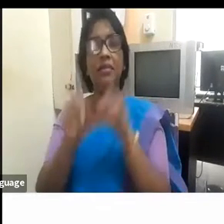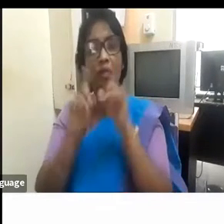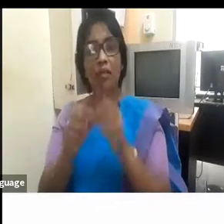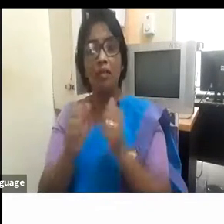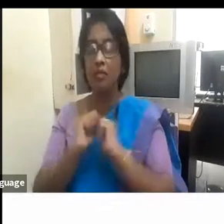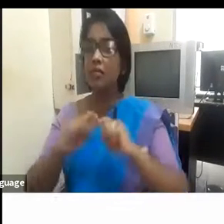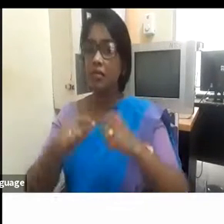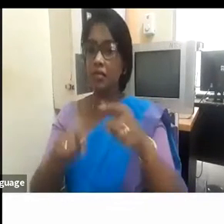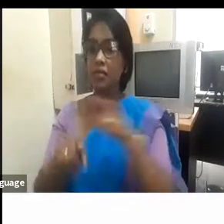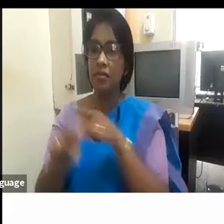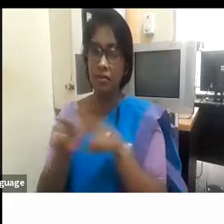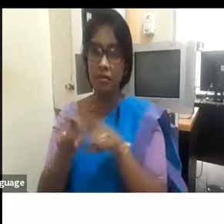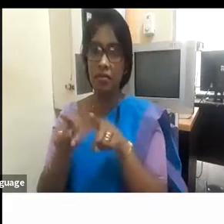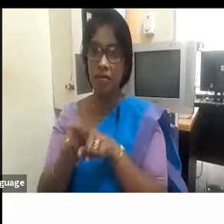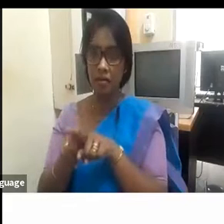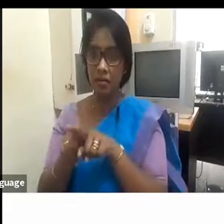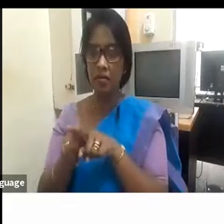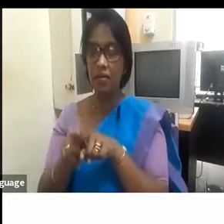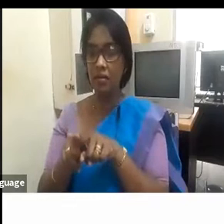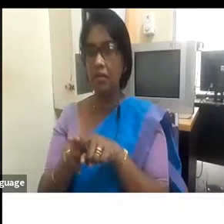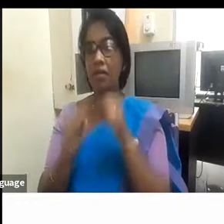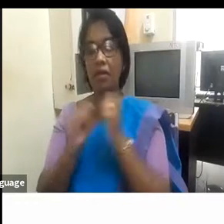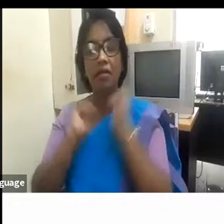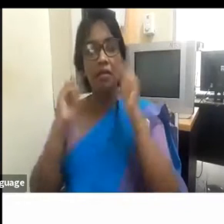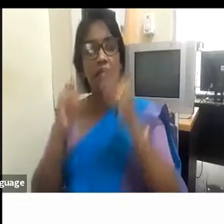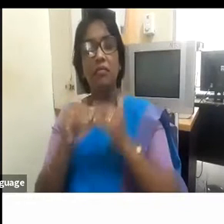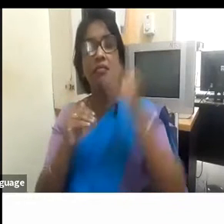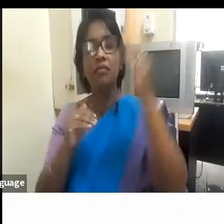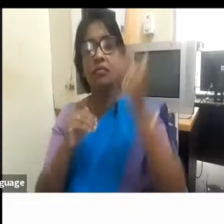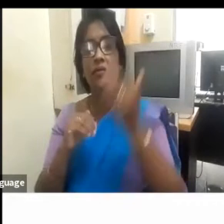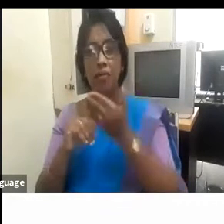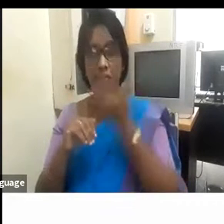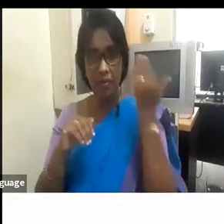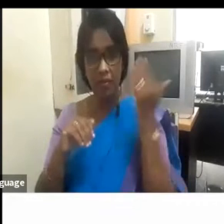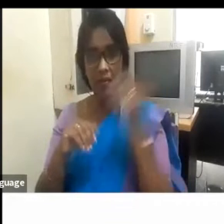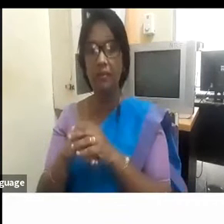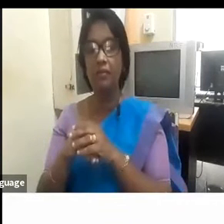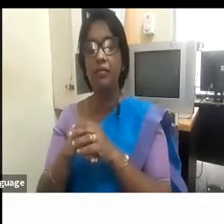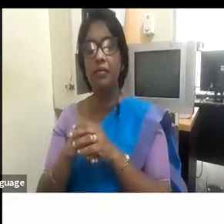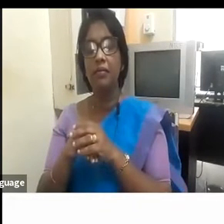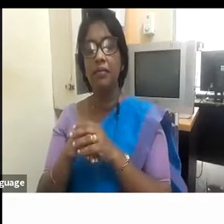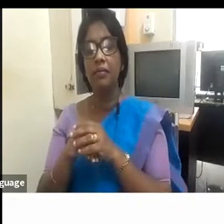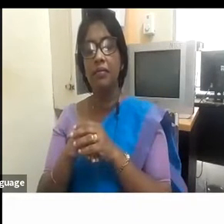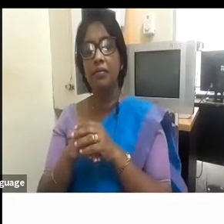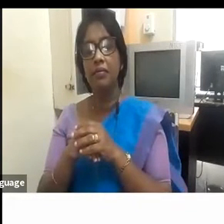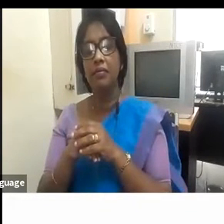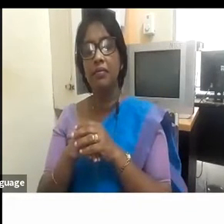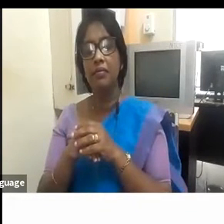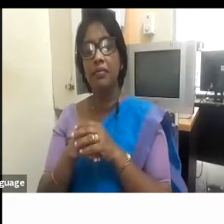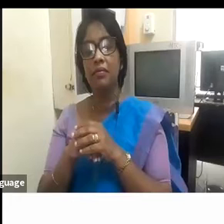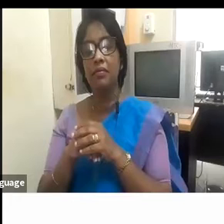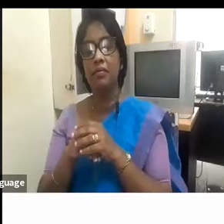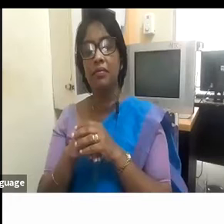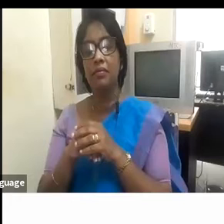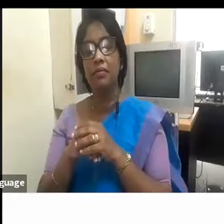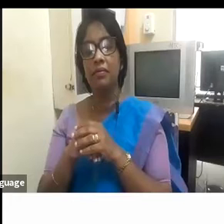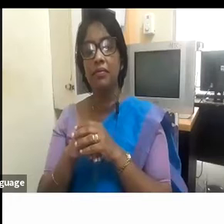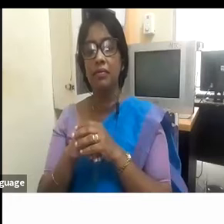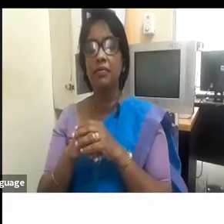place faster than we think if we have to capitalize on this opportunity. Thank you,